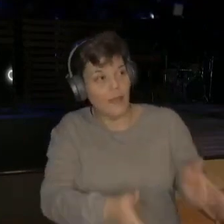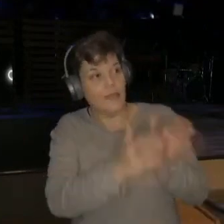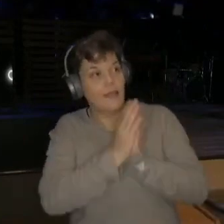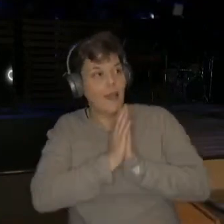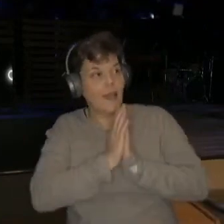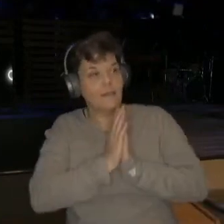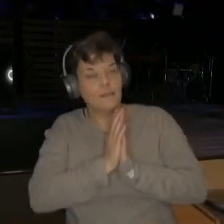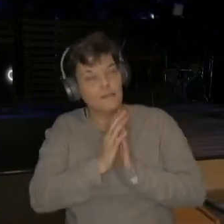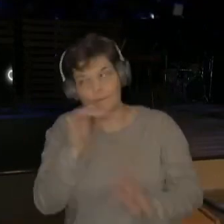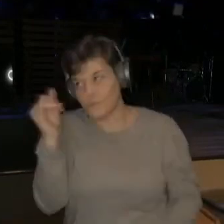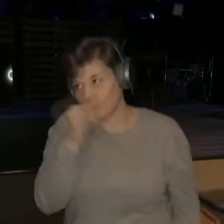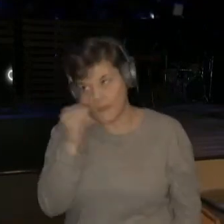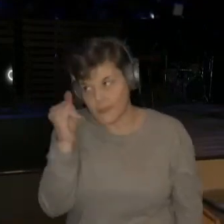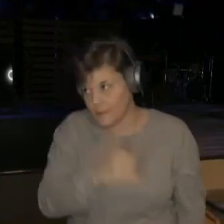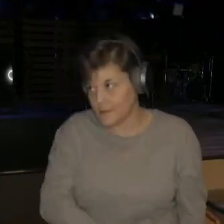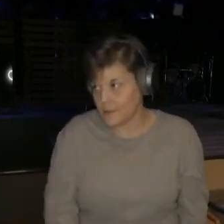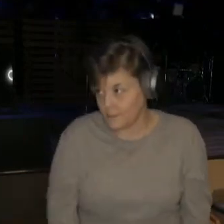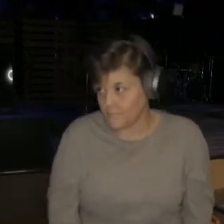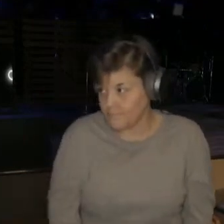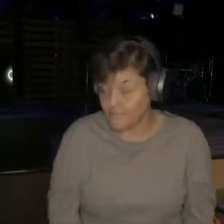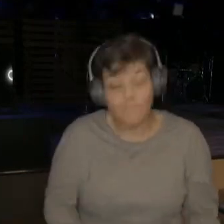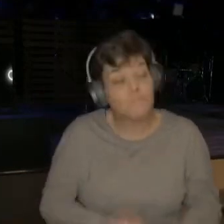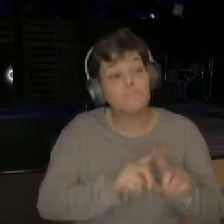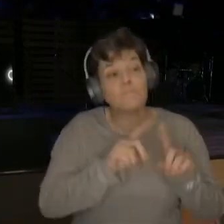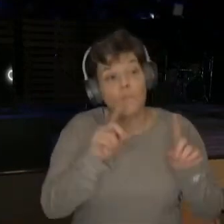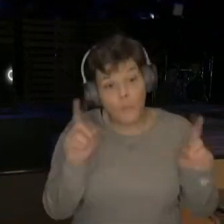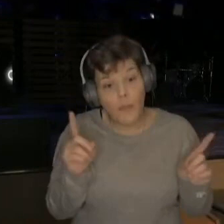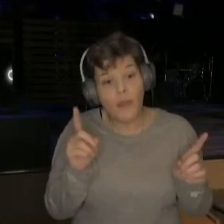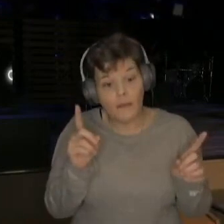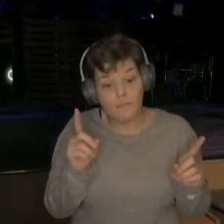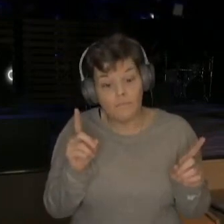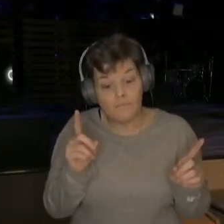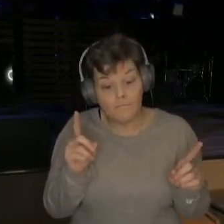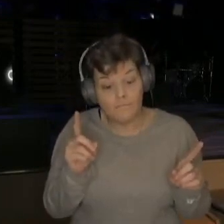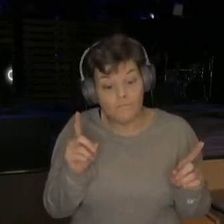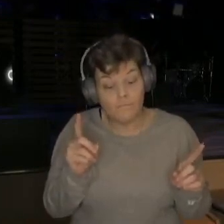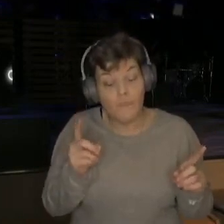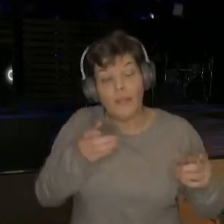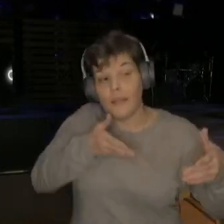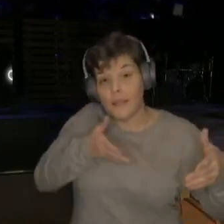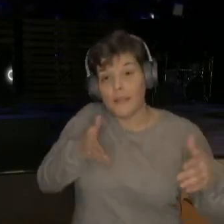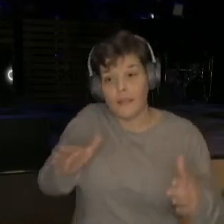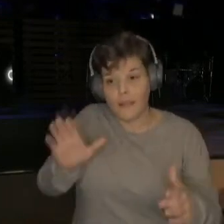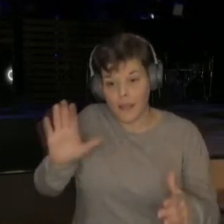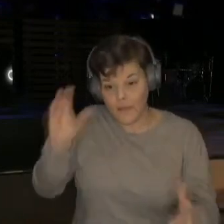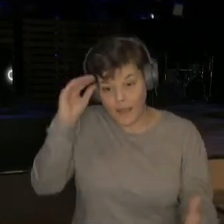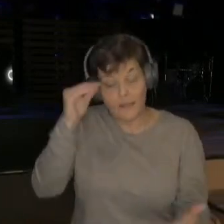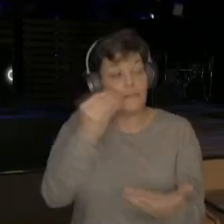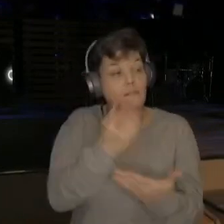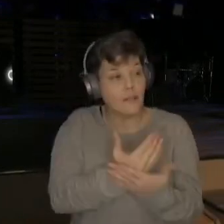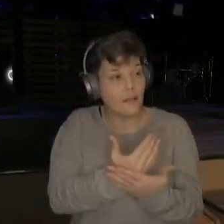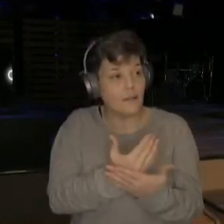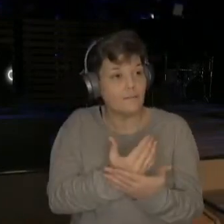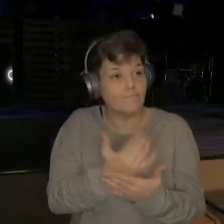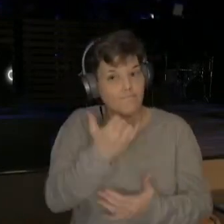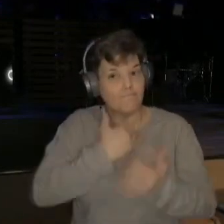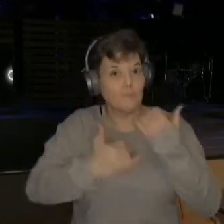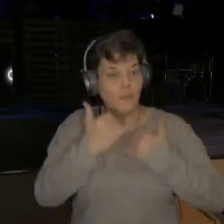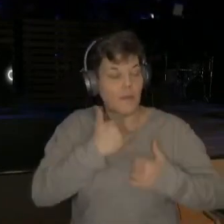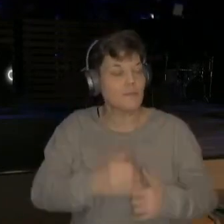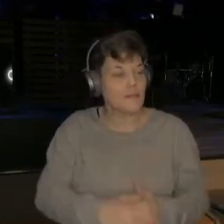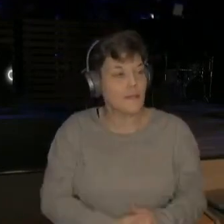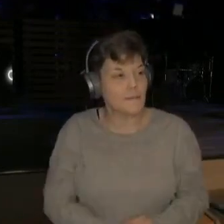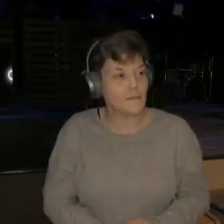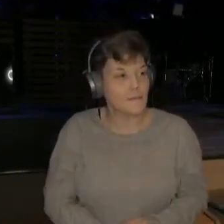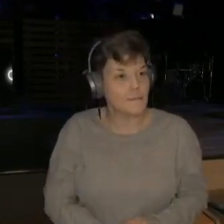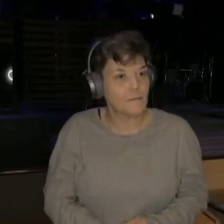course nonetheless. There is even a sense that the son was tired